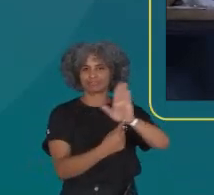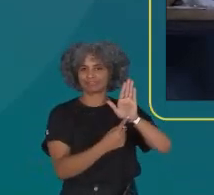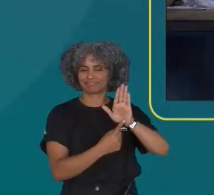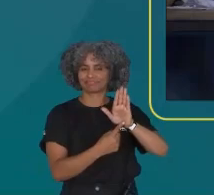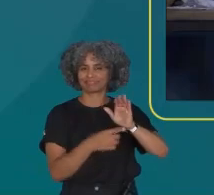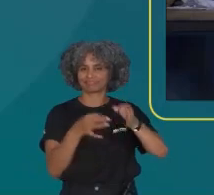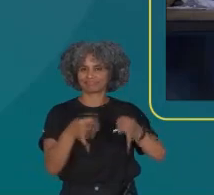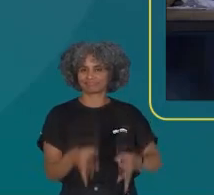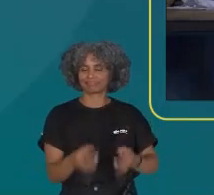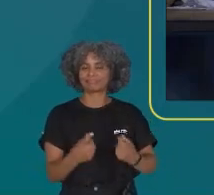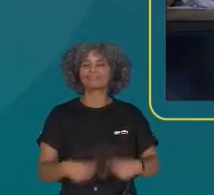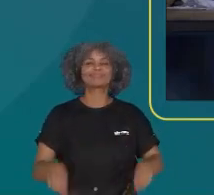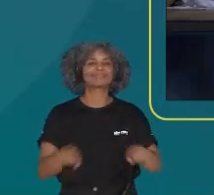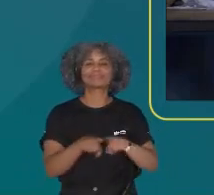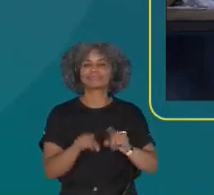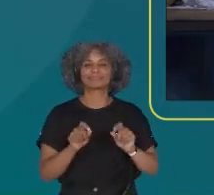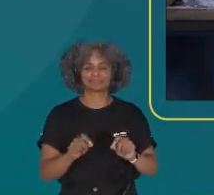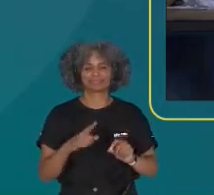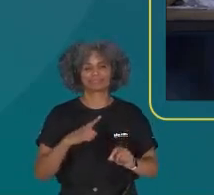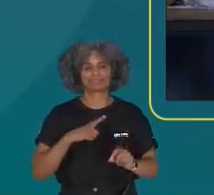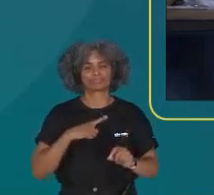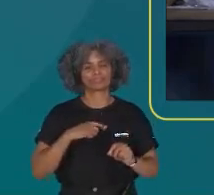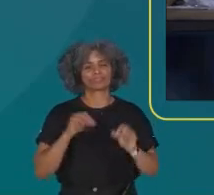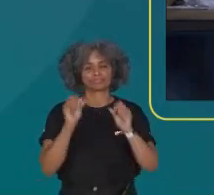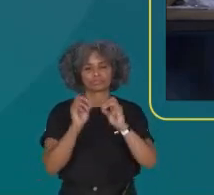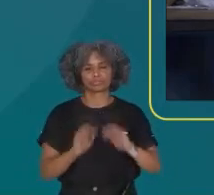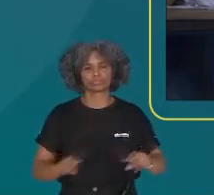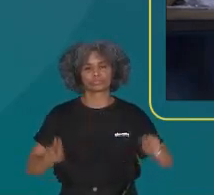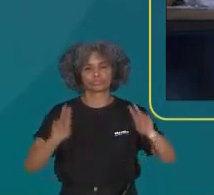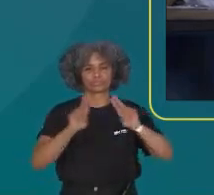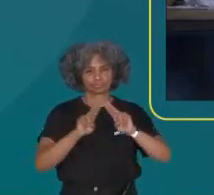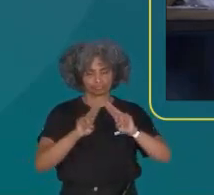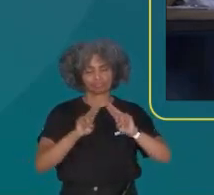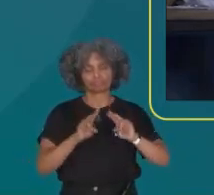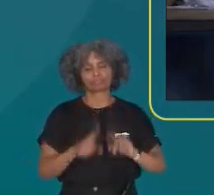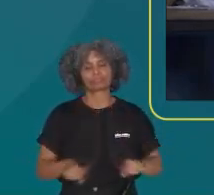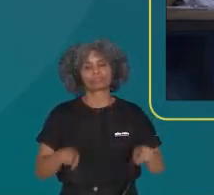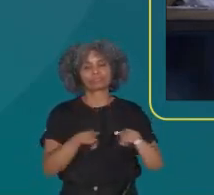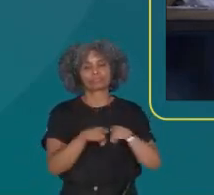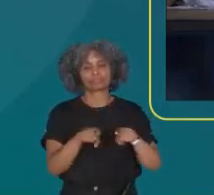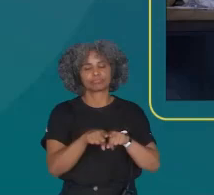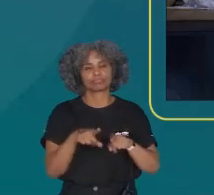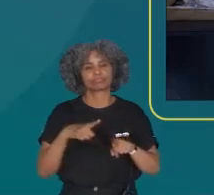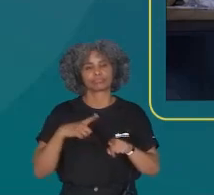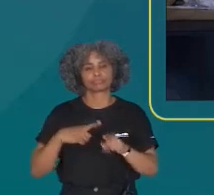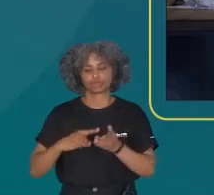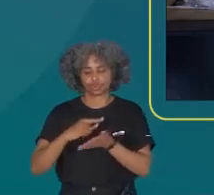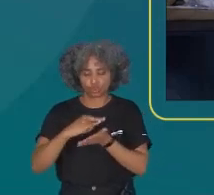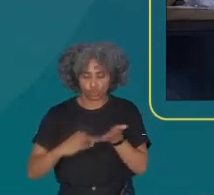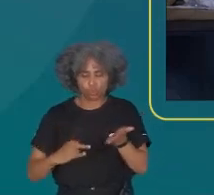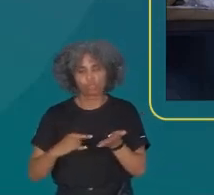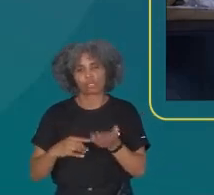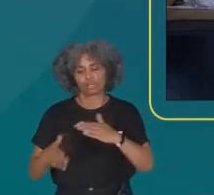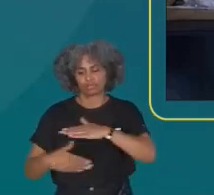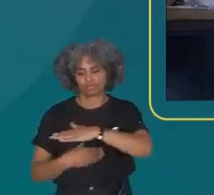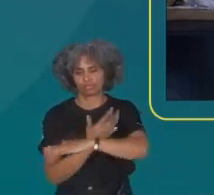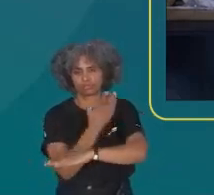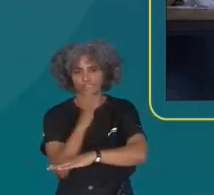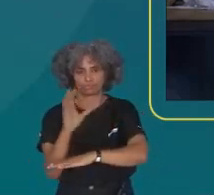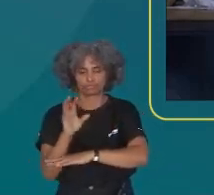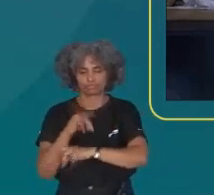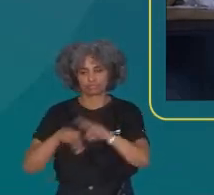Nations Convention on Biological Diversity to officially host with them and partners like UNEP and